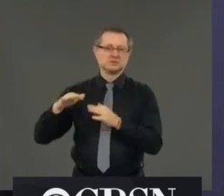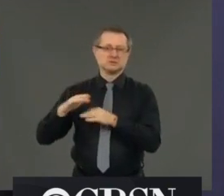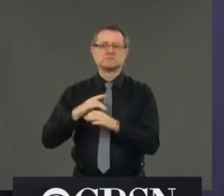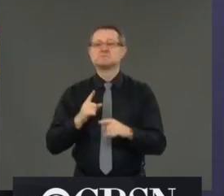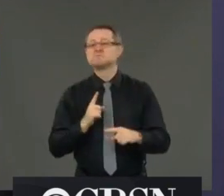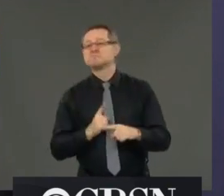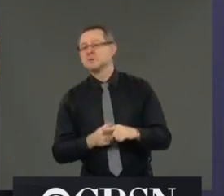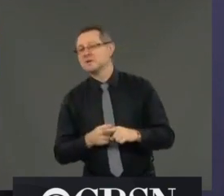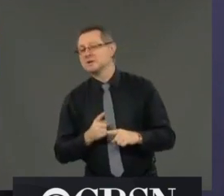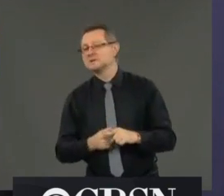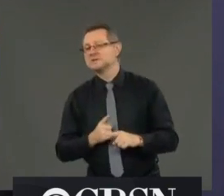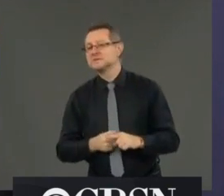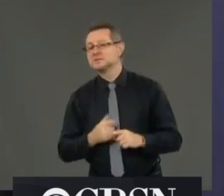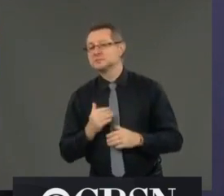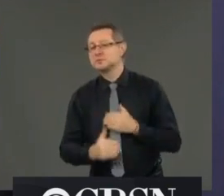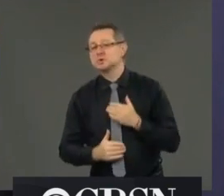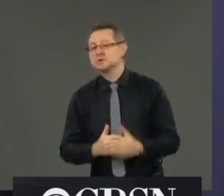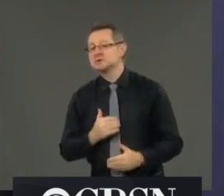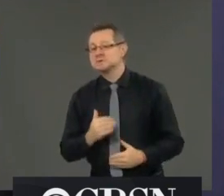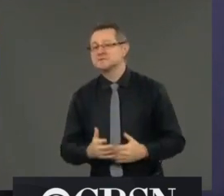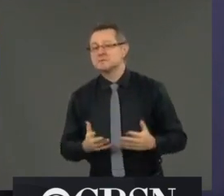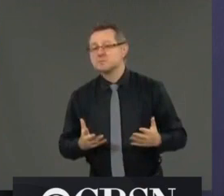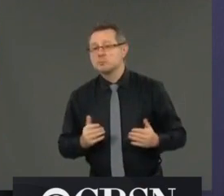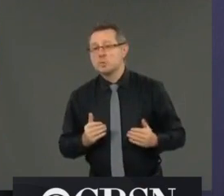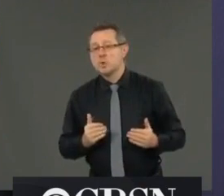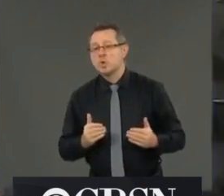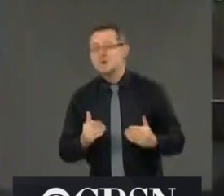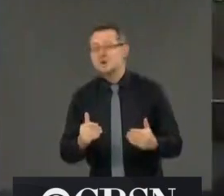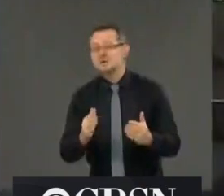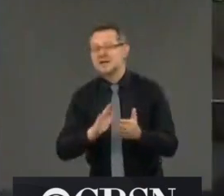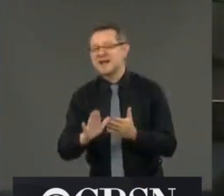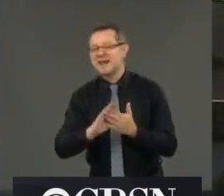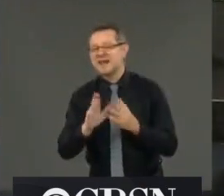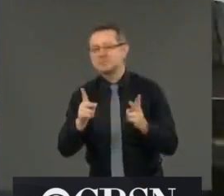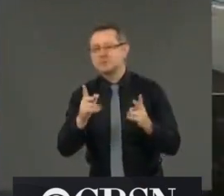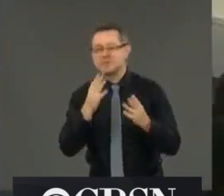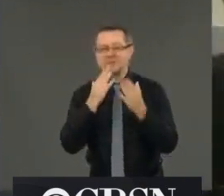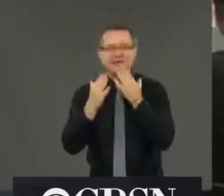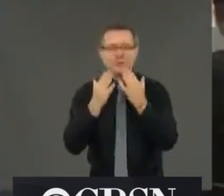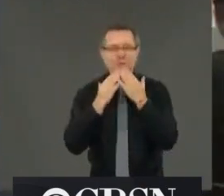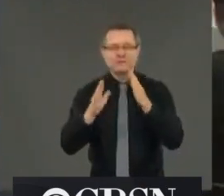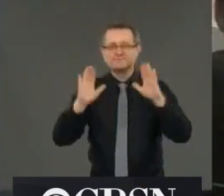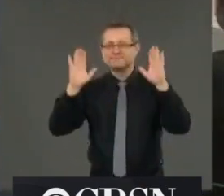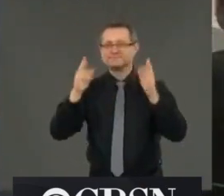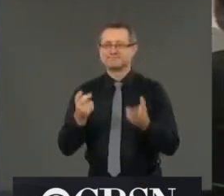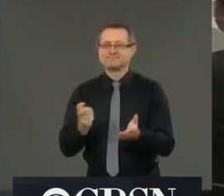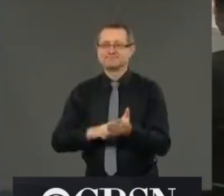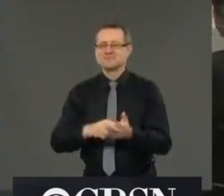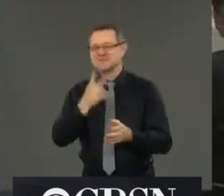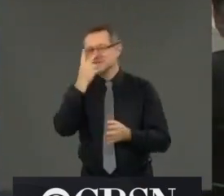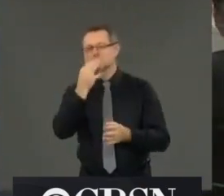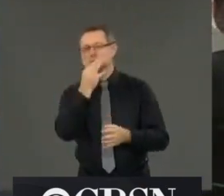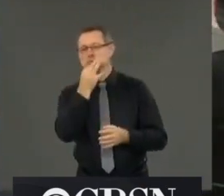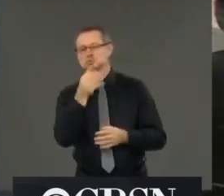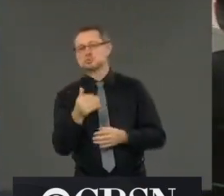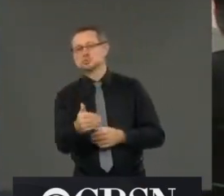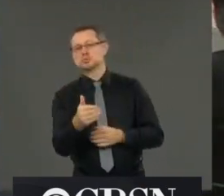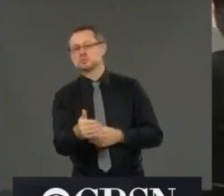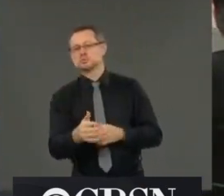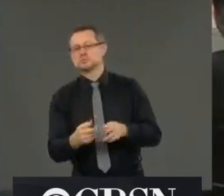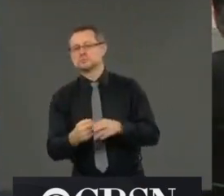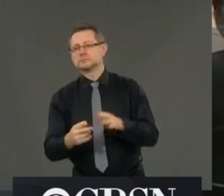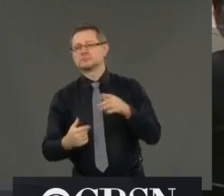Positive, progress, move forward. Thank you, guys. I'll see you again. I'm not going